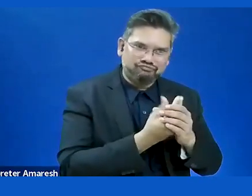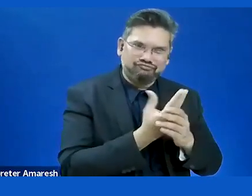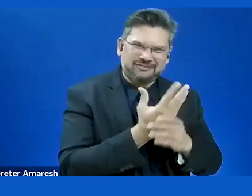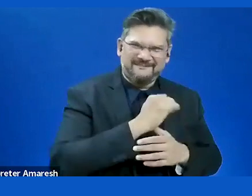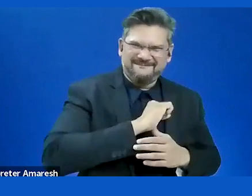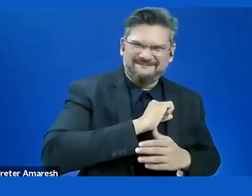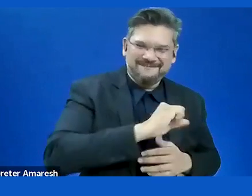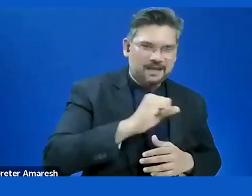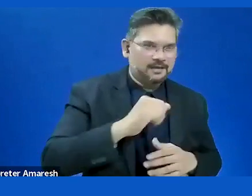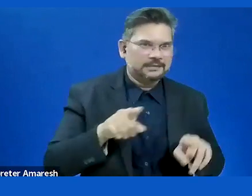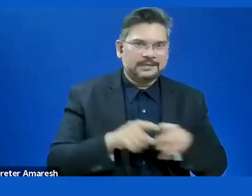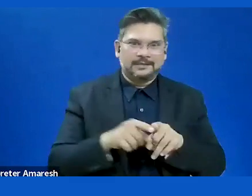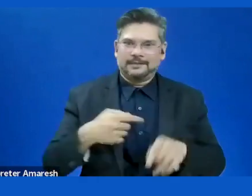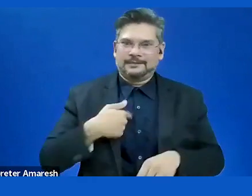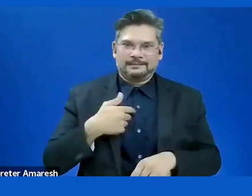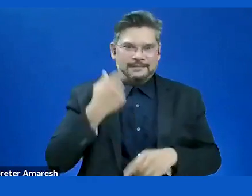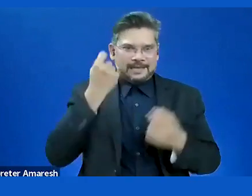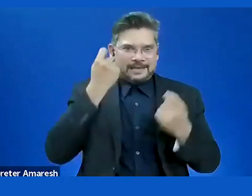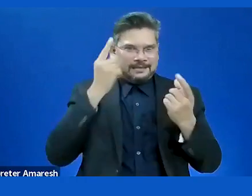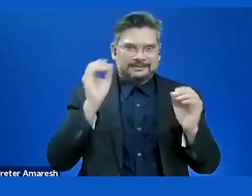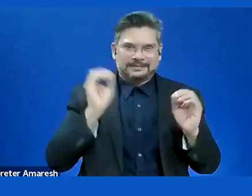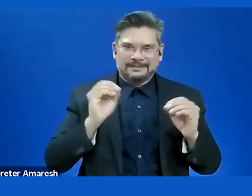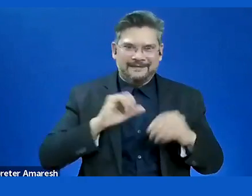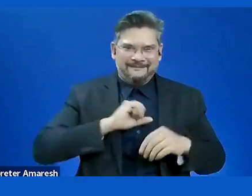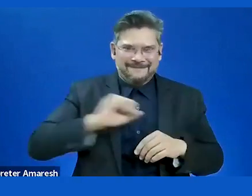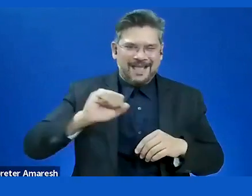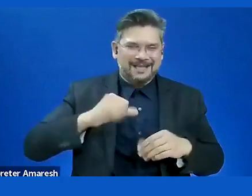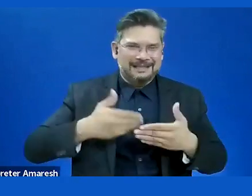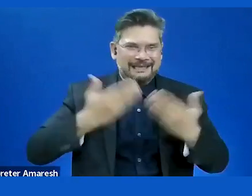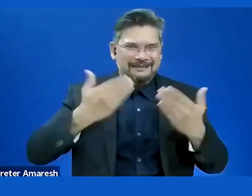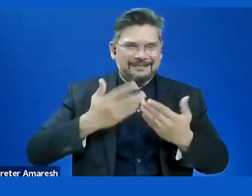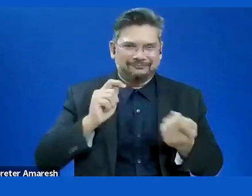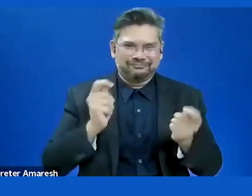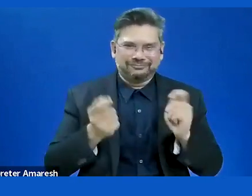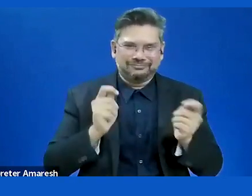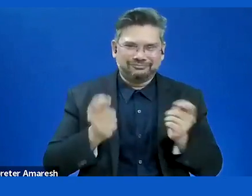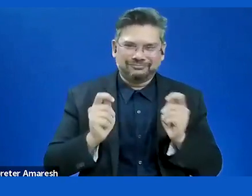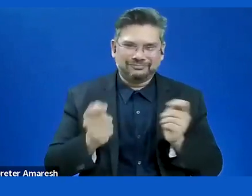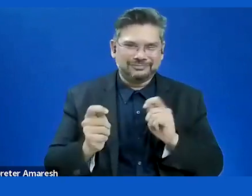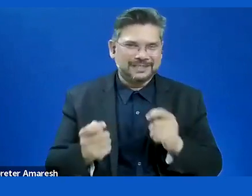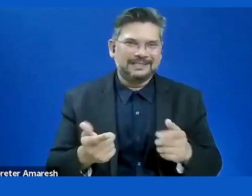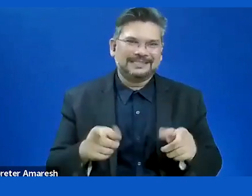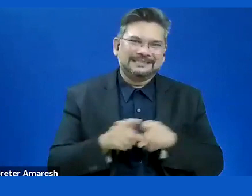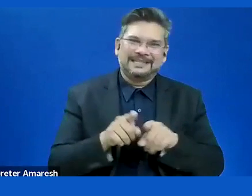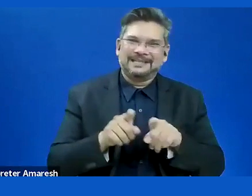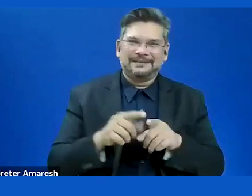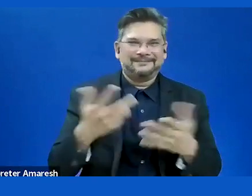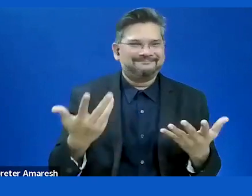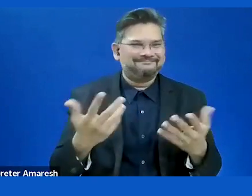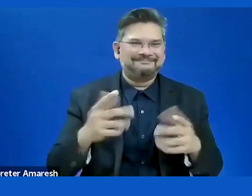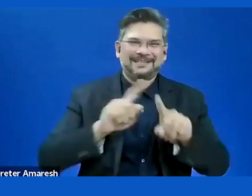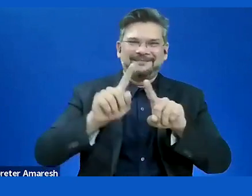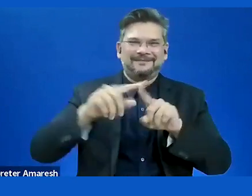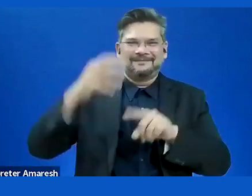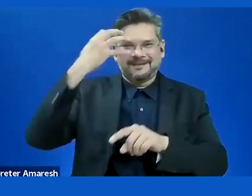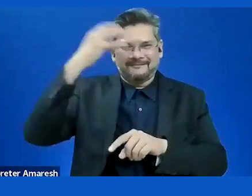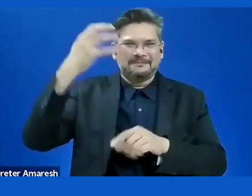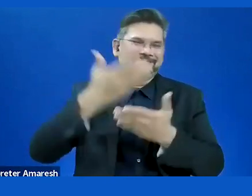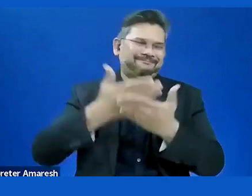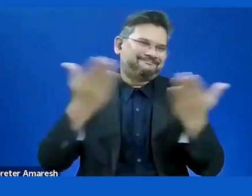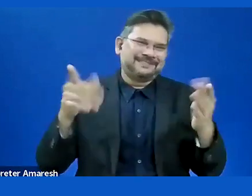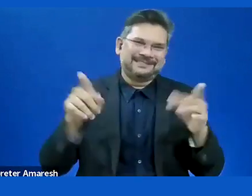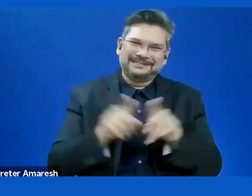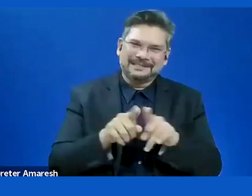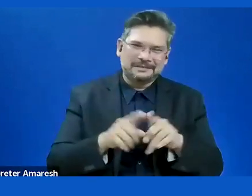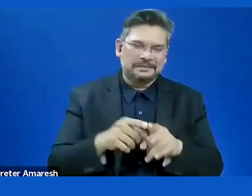happening, and certainly public sector bodies struggle to understand what they should use, and some developers as well, and so on.